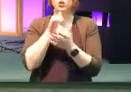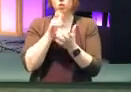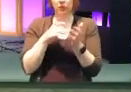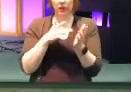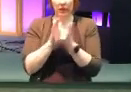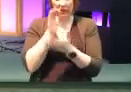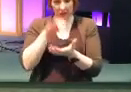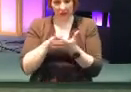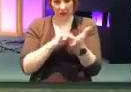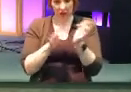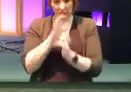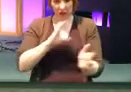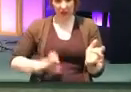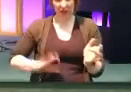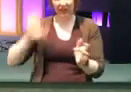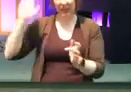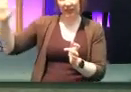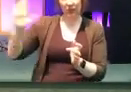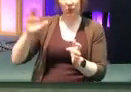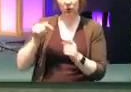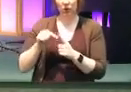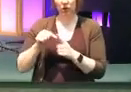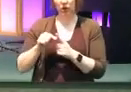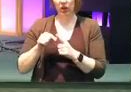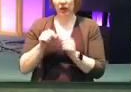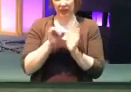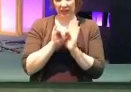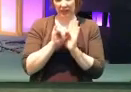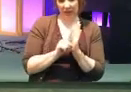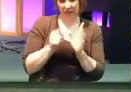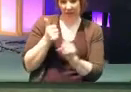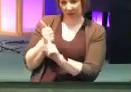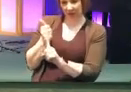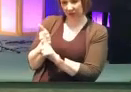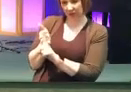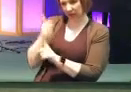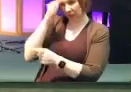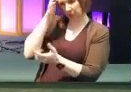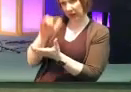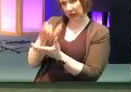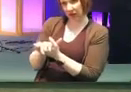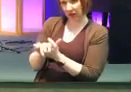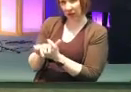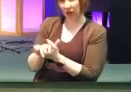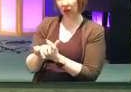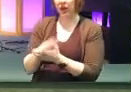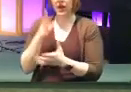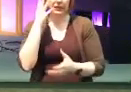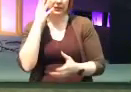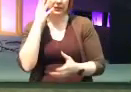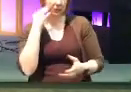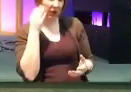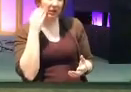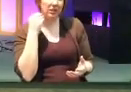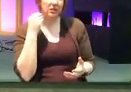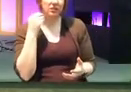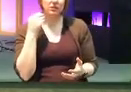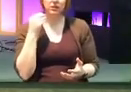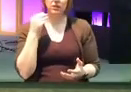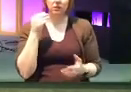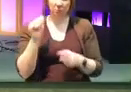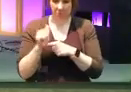Christ and his gospel who identify themselves in belief, in experience,